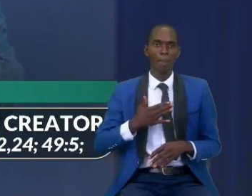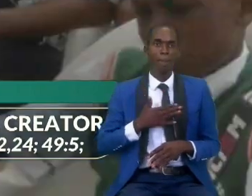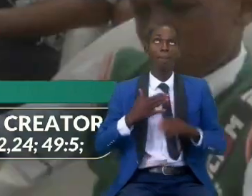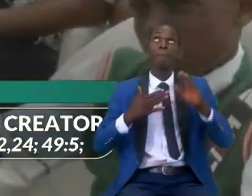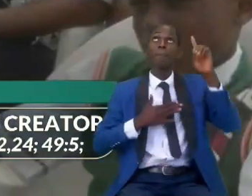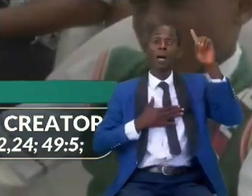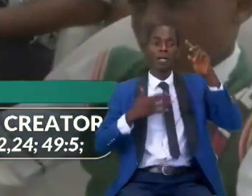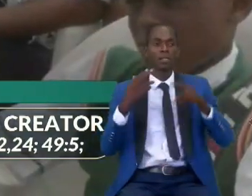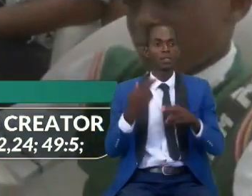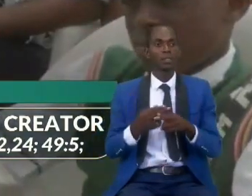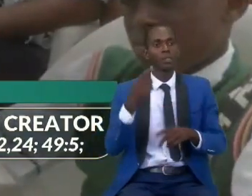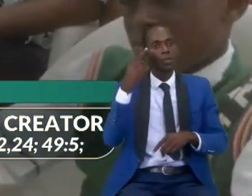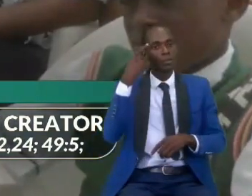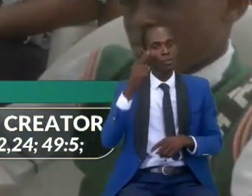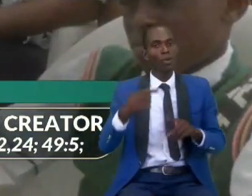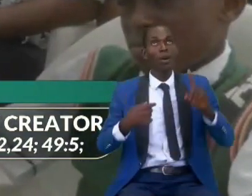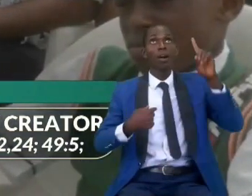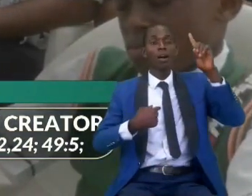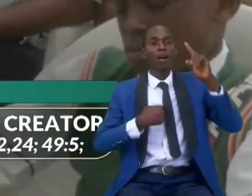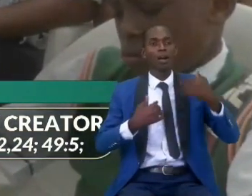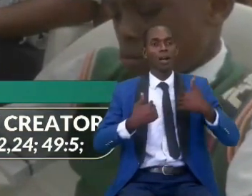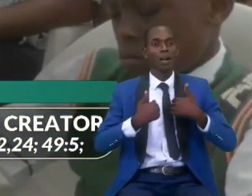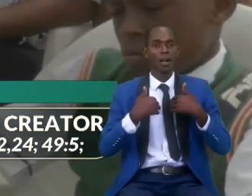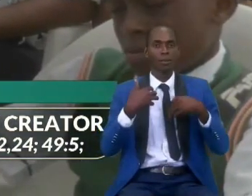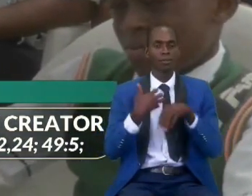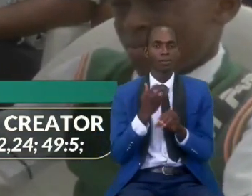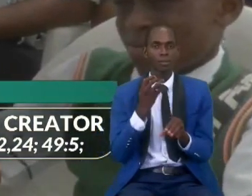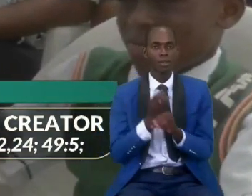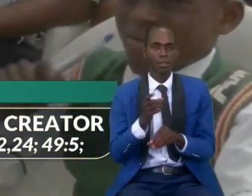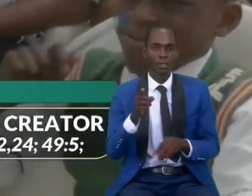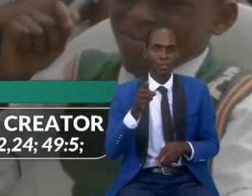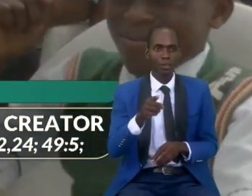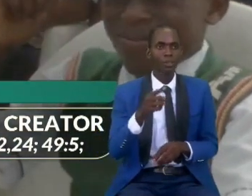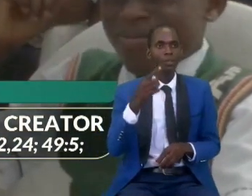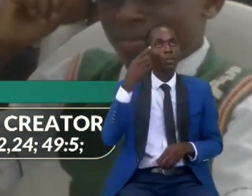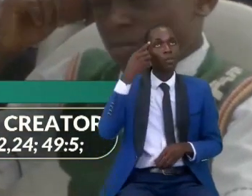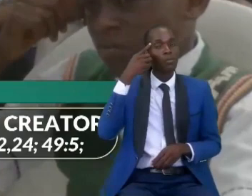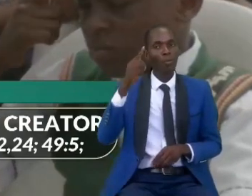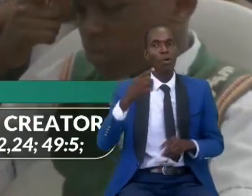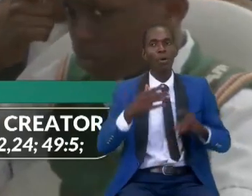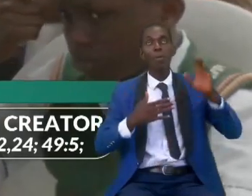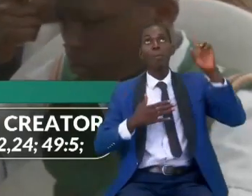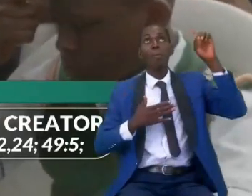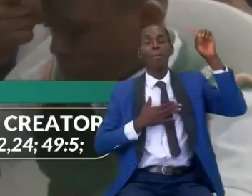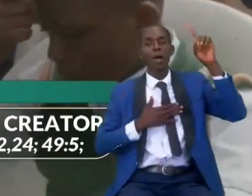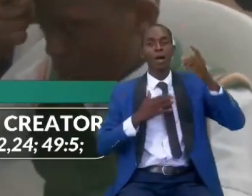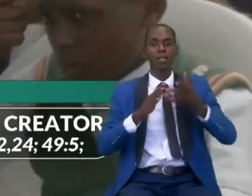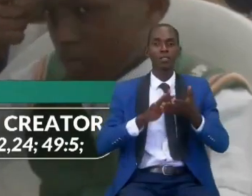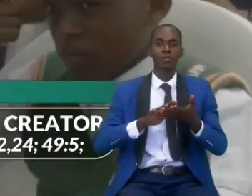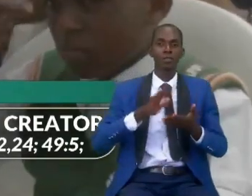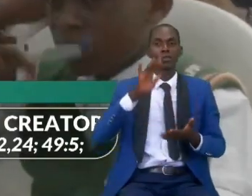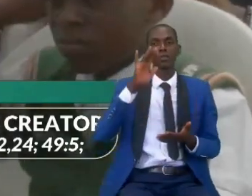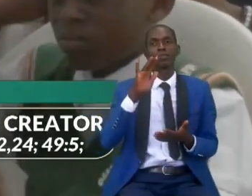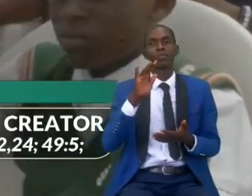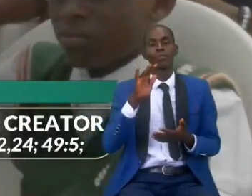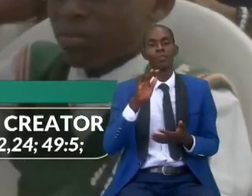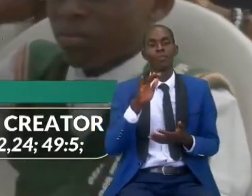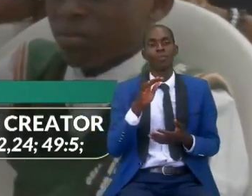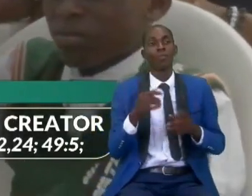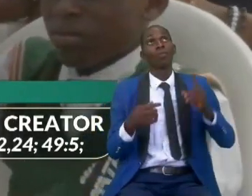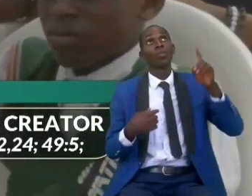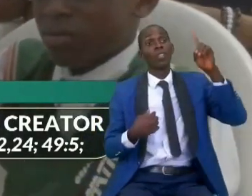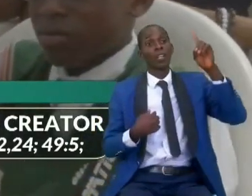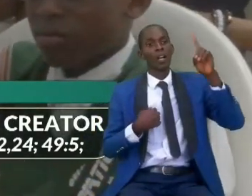him for my glory. Look at this. I have formed him. I'm just trying to emphasize to